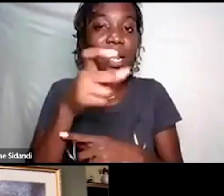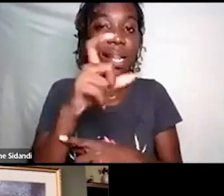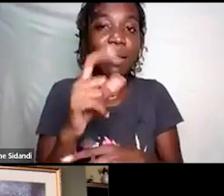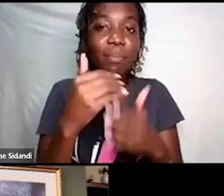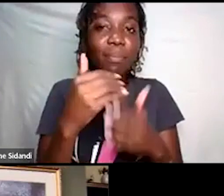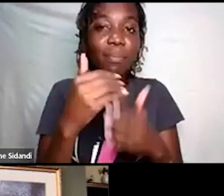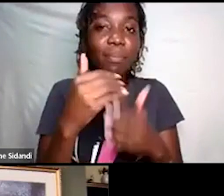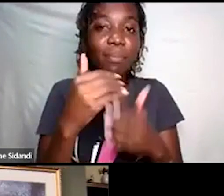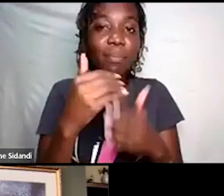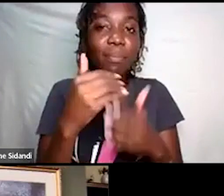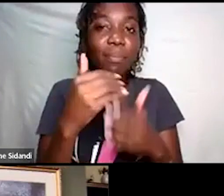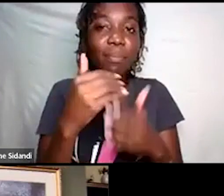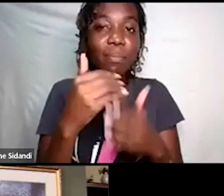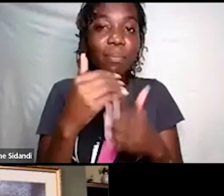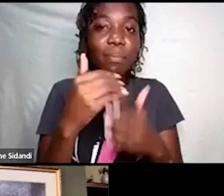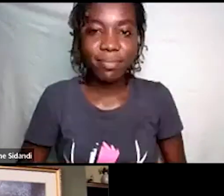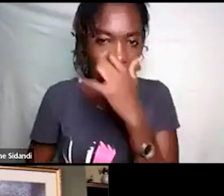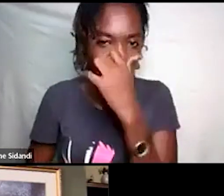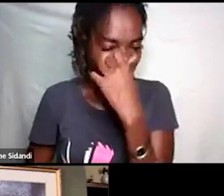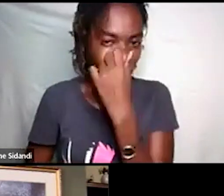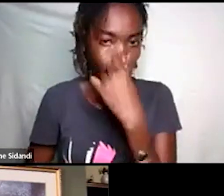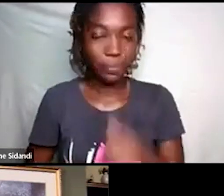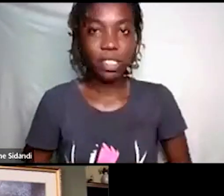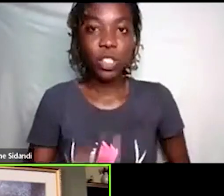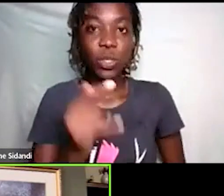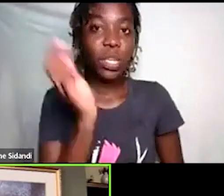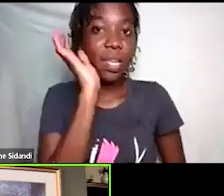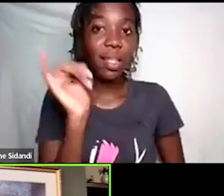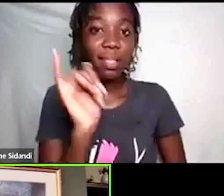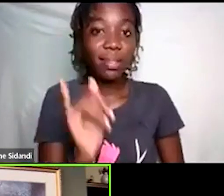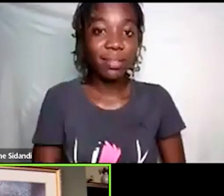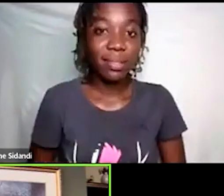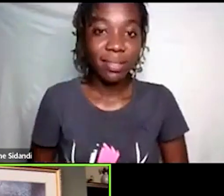All right. You hear that opakwa?